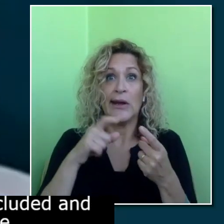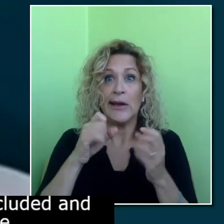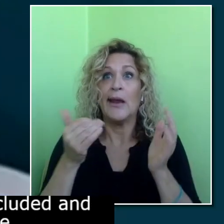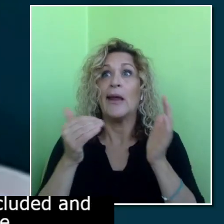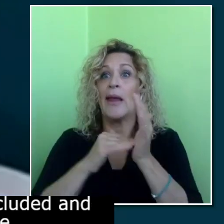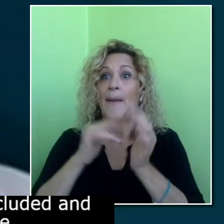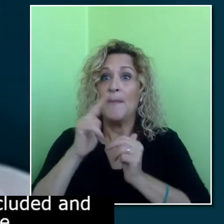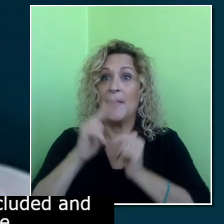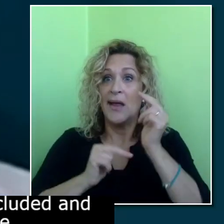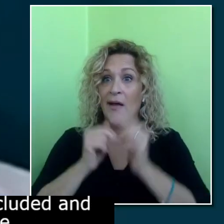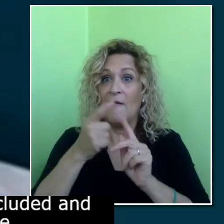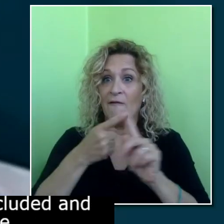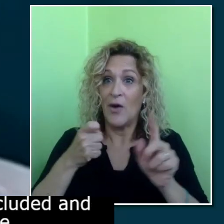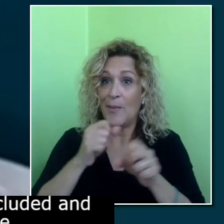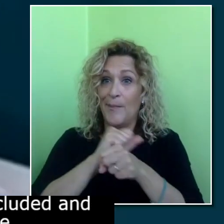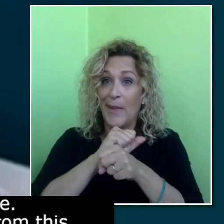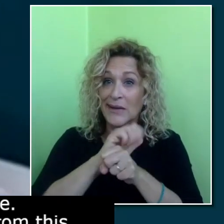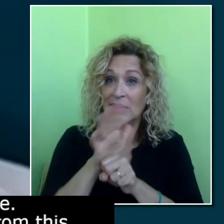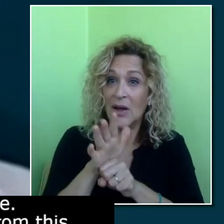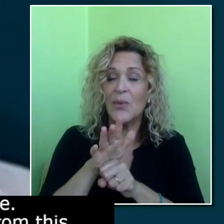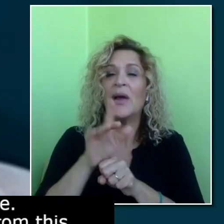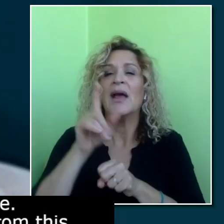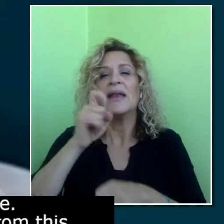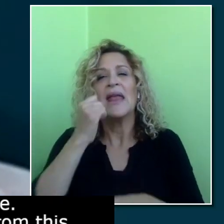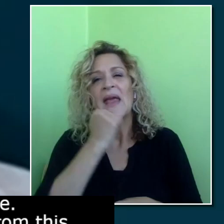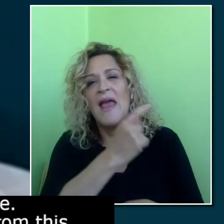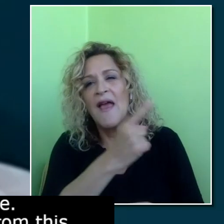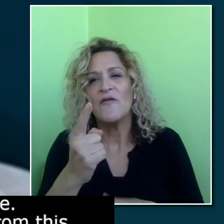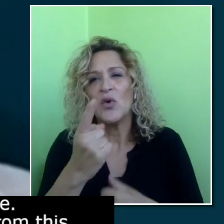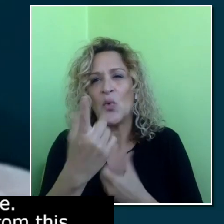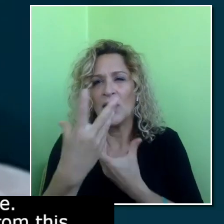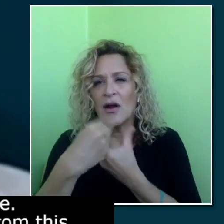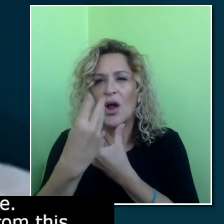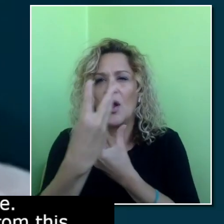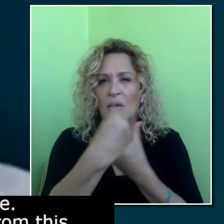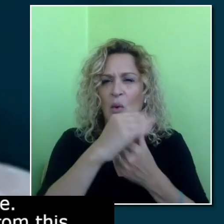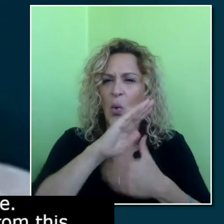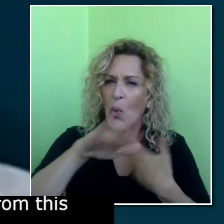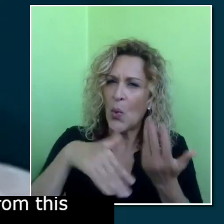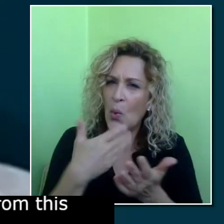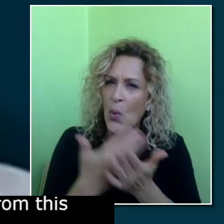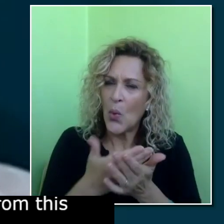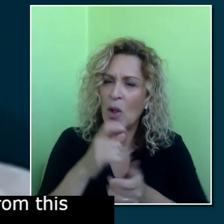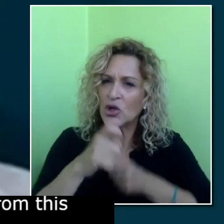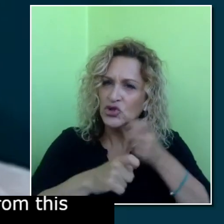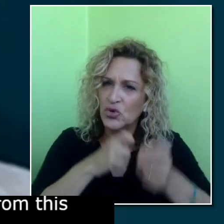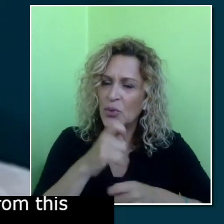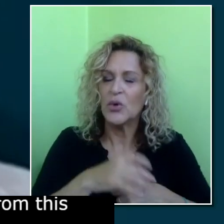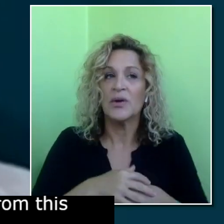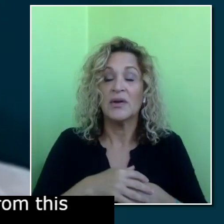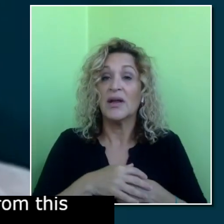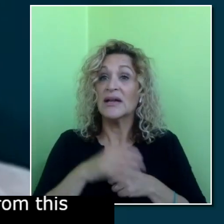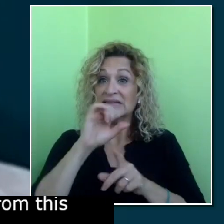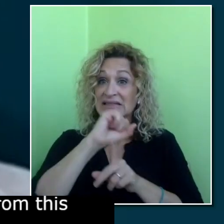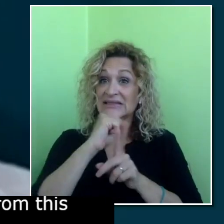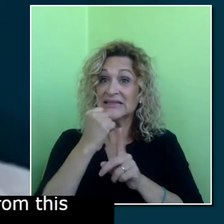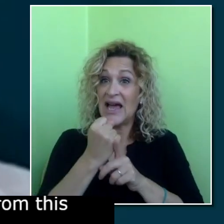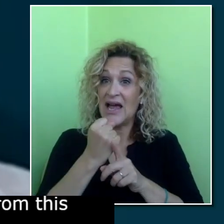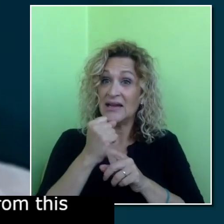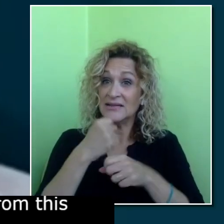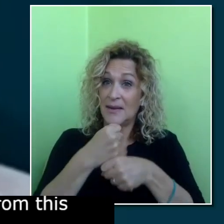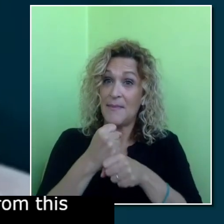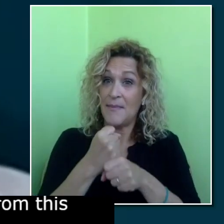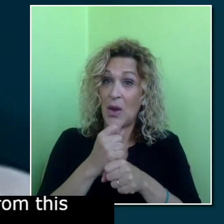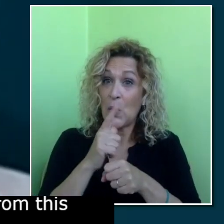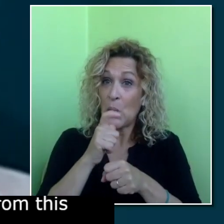contributions. Societies and economies are made up of all of us. Before the pandemic came,